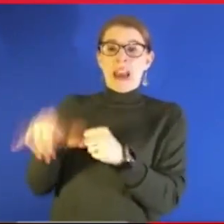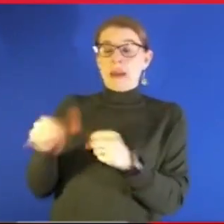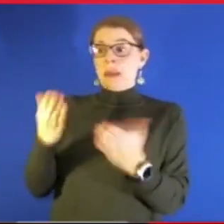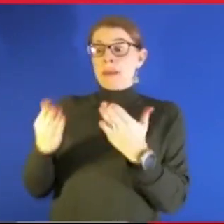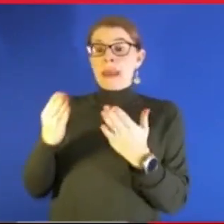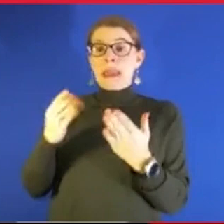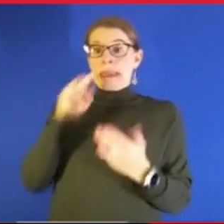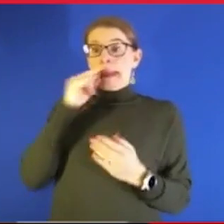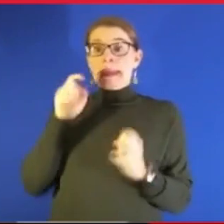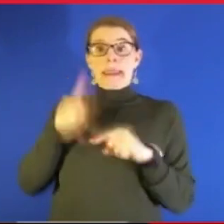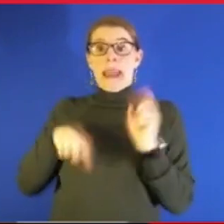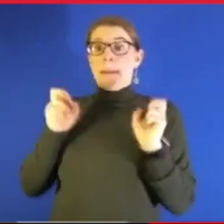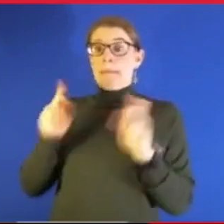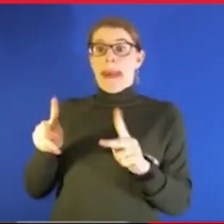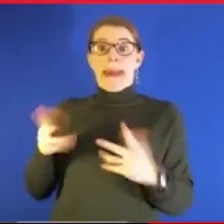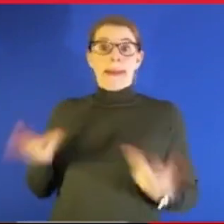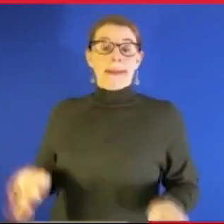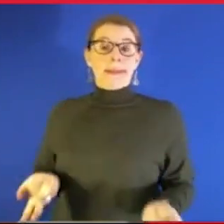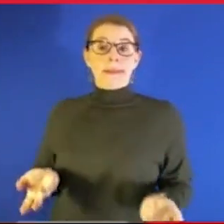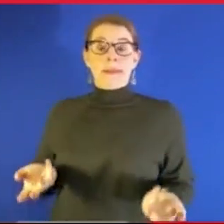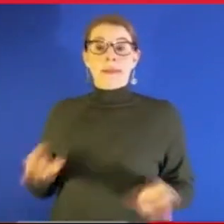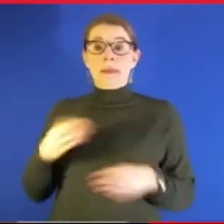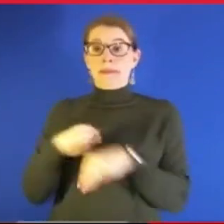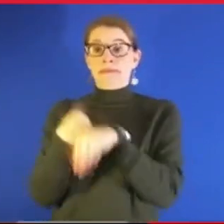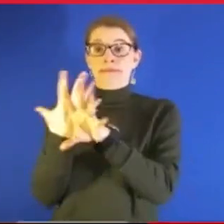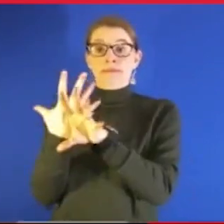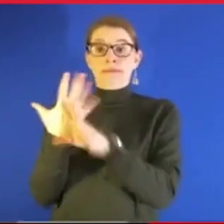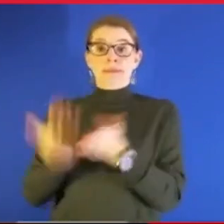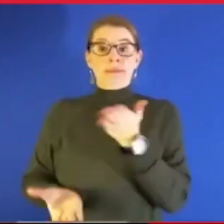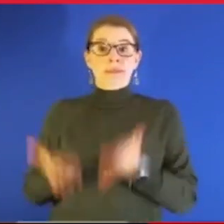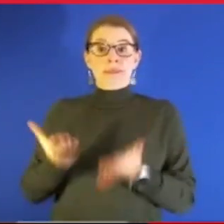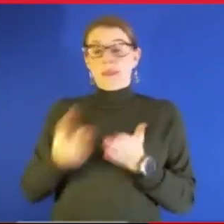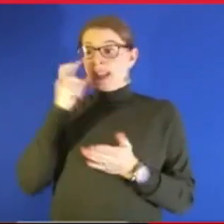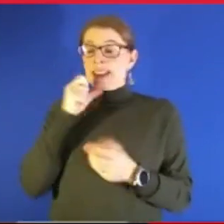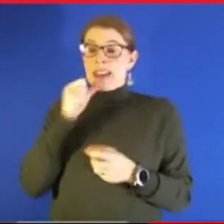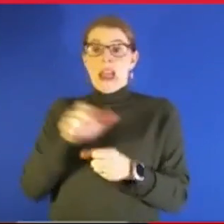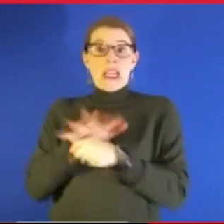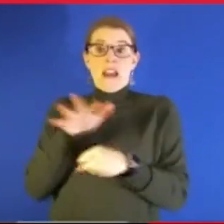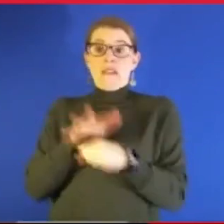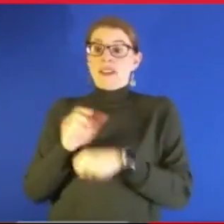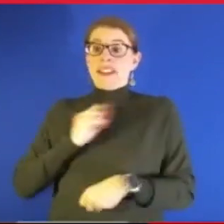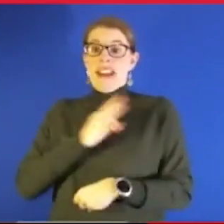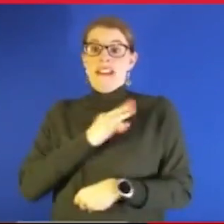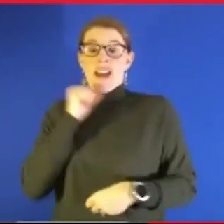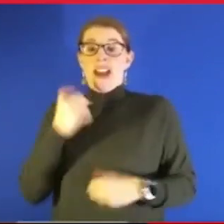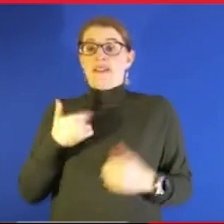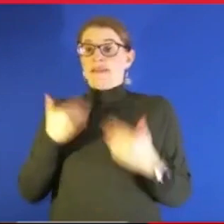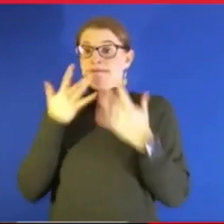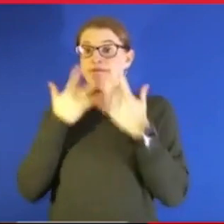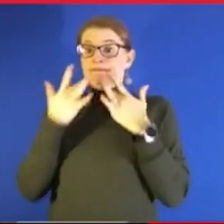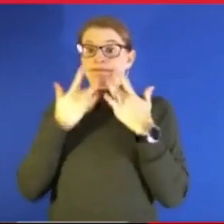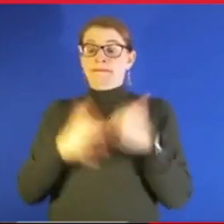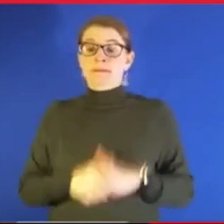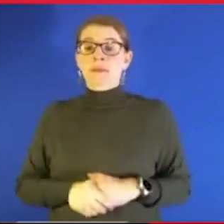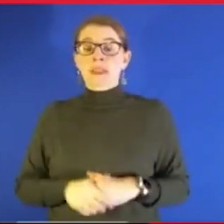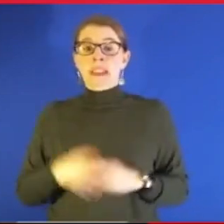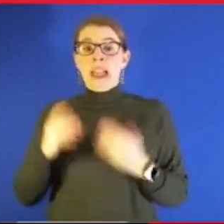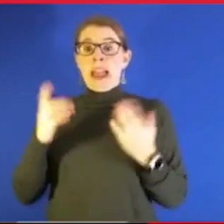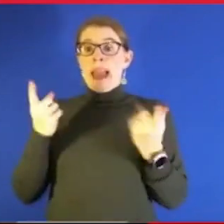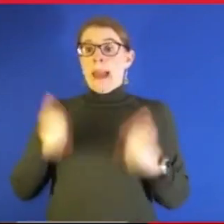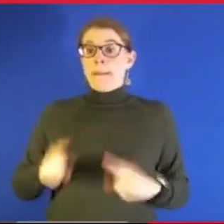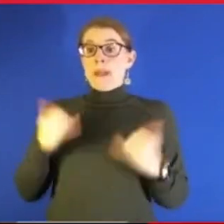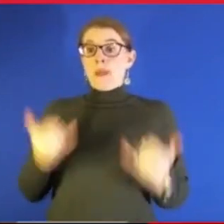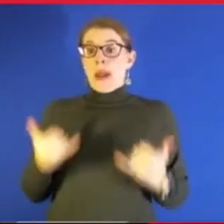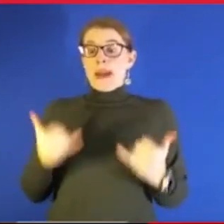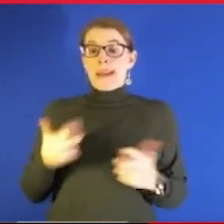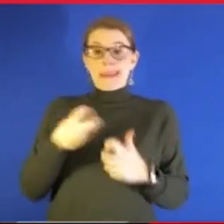back, right? Maybe we have to go virtual because we just literally do not have enough staff. That's happening right now. Those kinds of tough